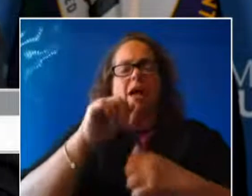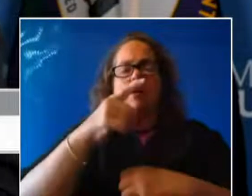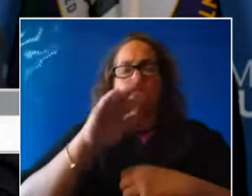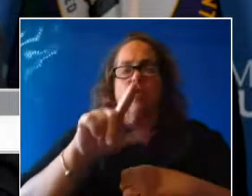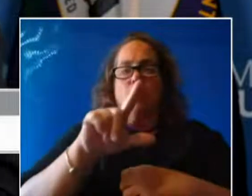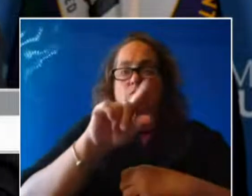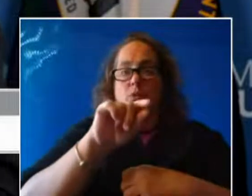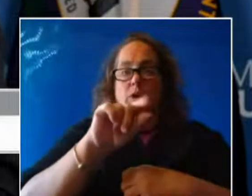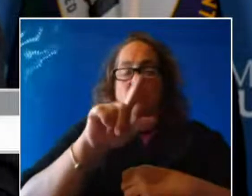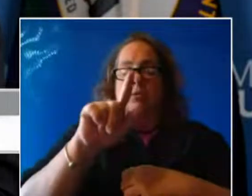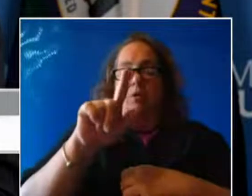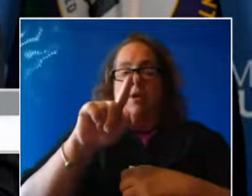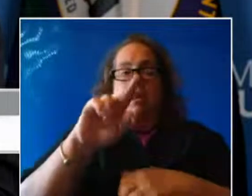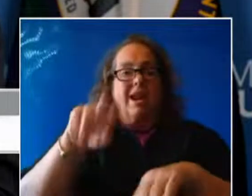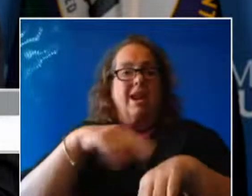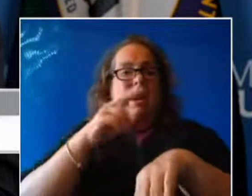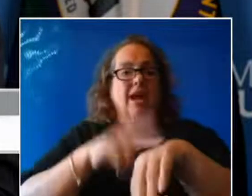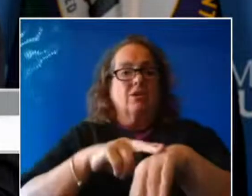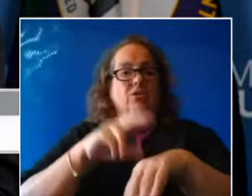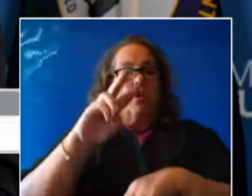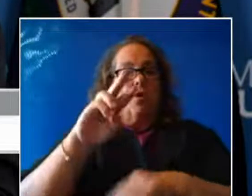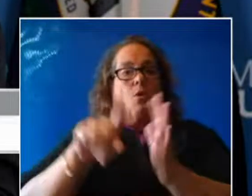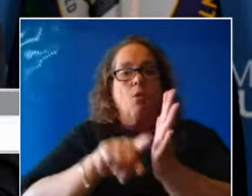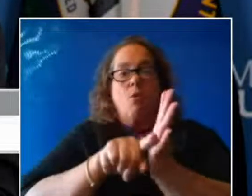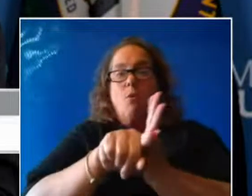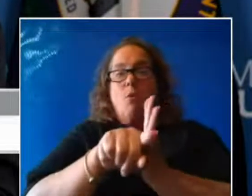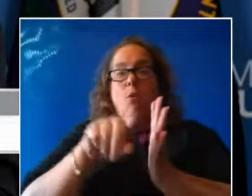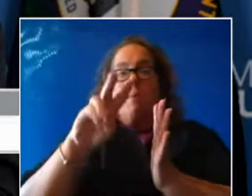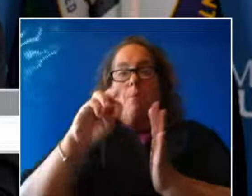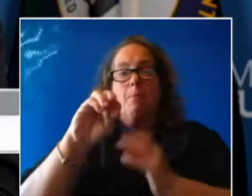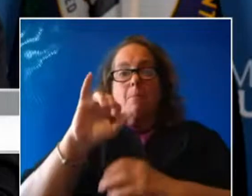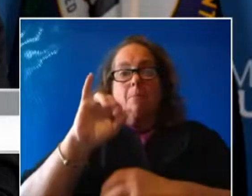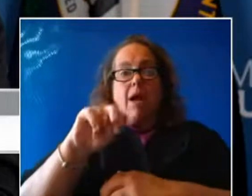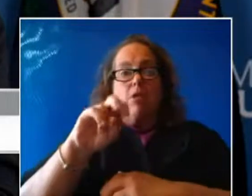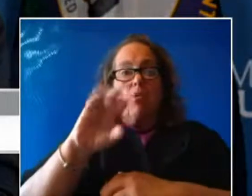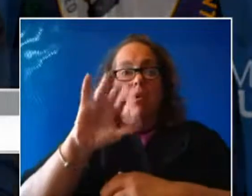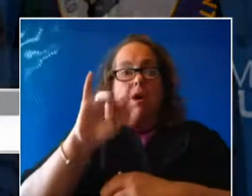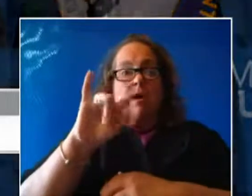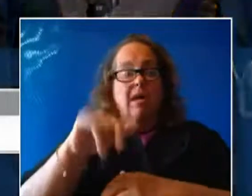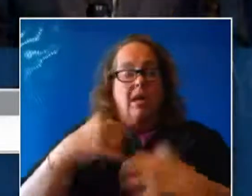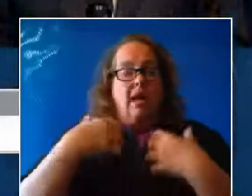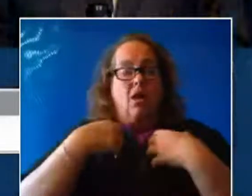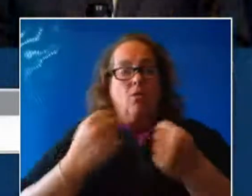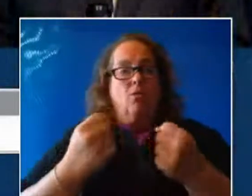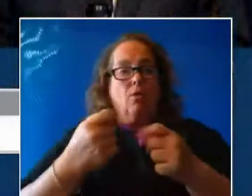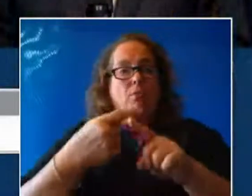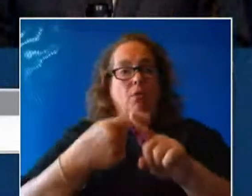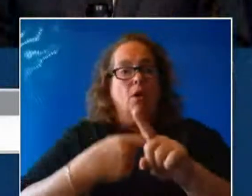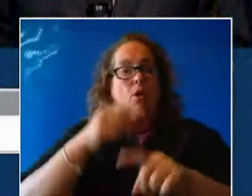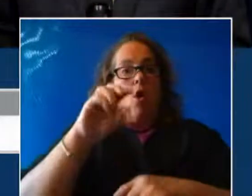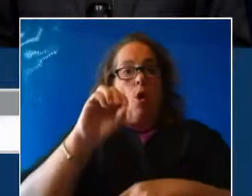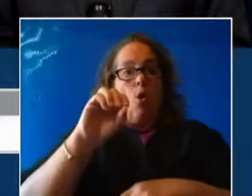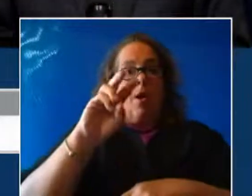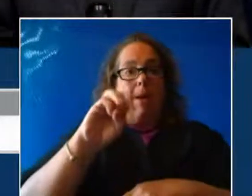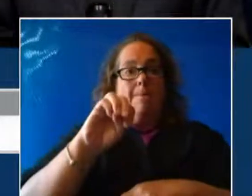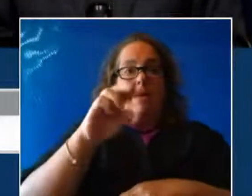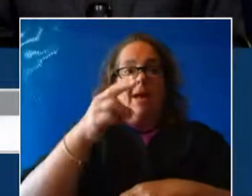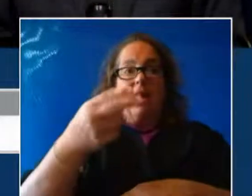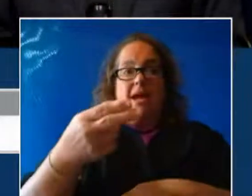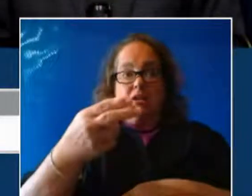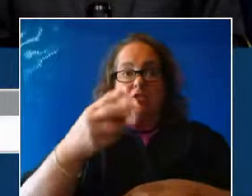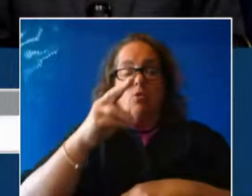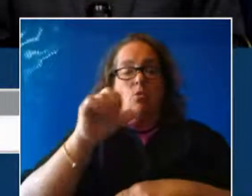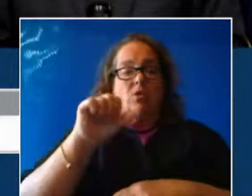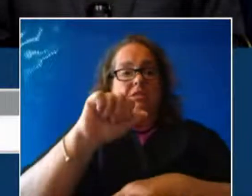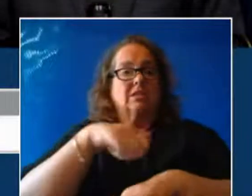by the Office of Minority Health in the United States. OMH was established in 1986 and